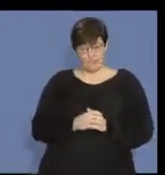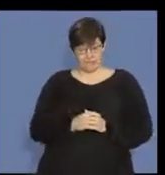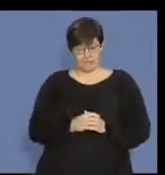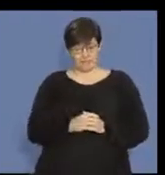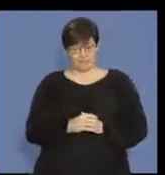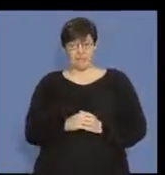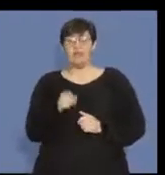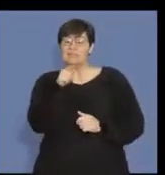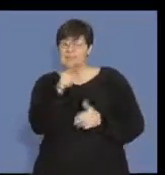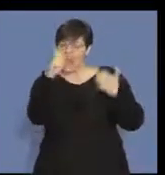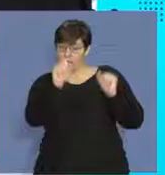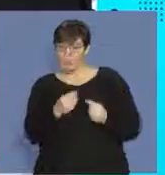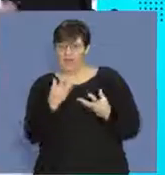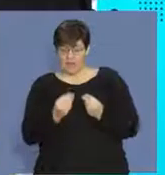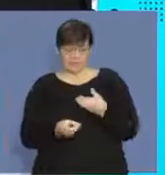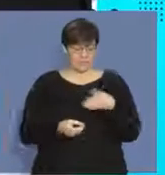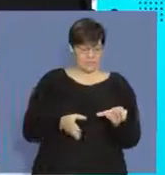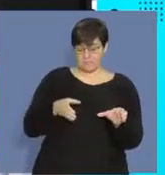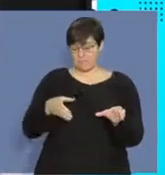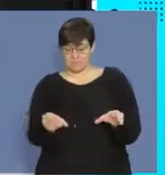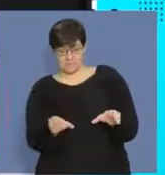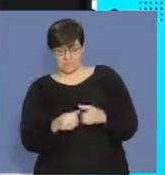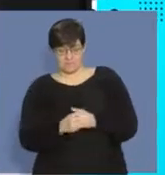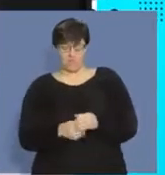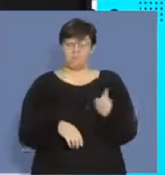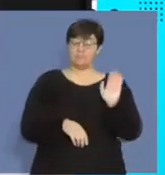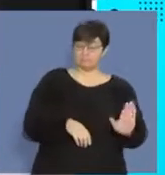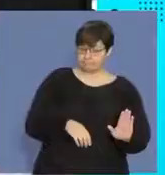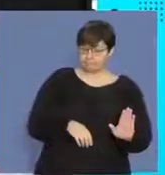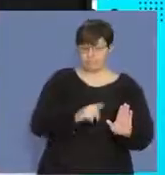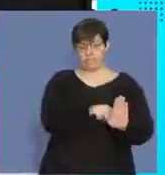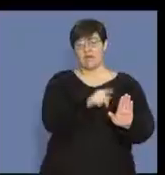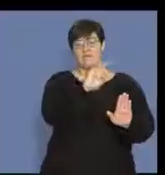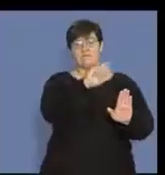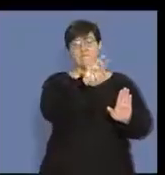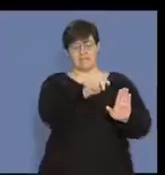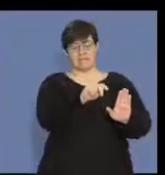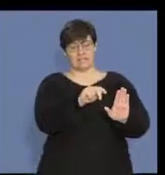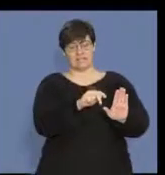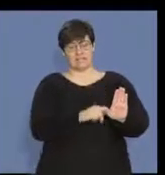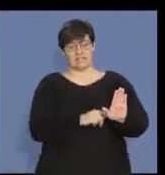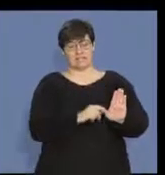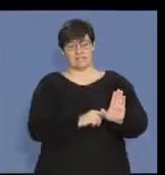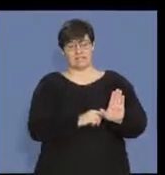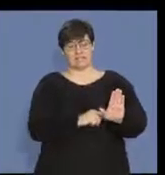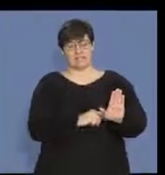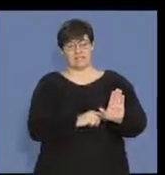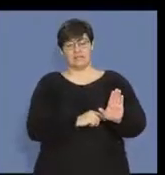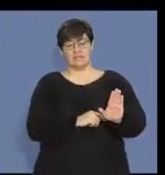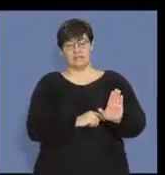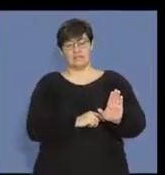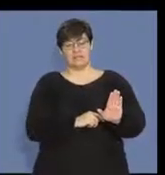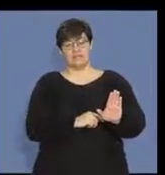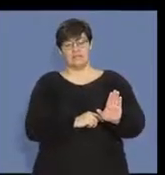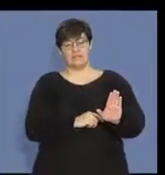two components to it. What are the two components? One is your VAT input. You all know